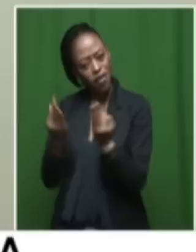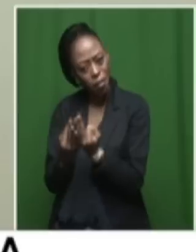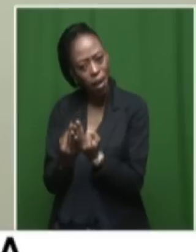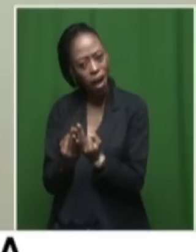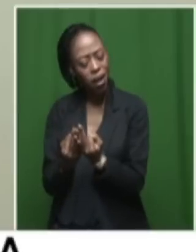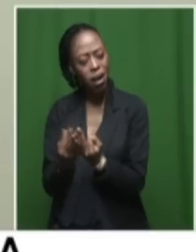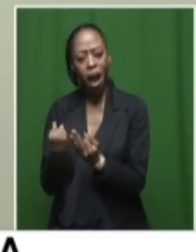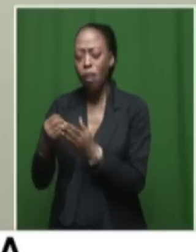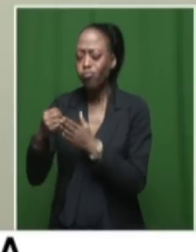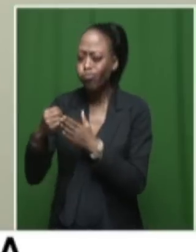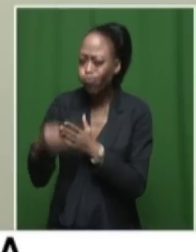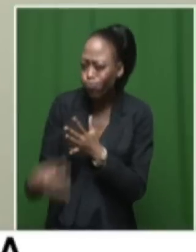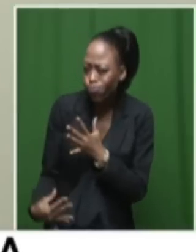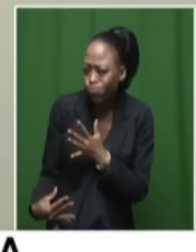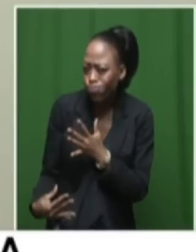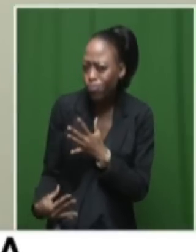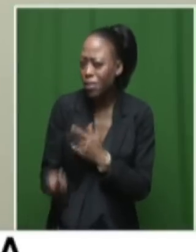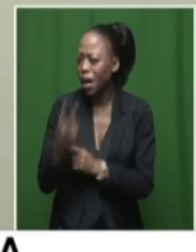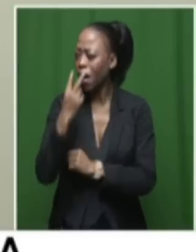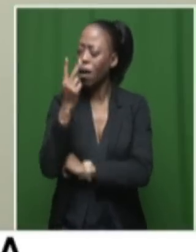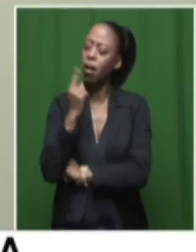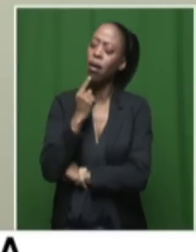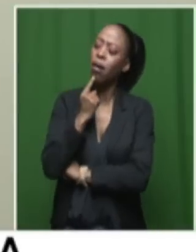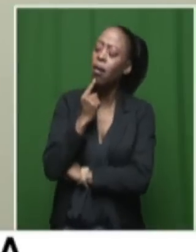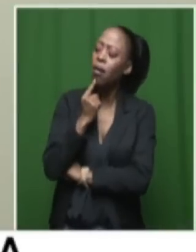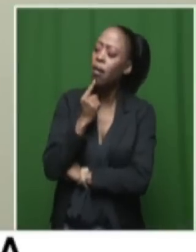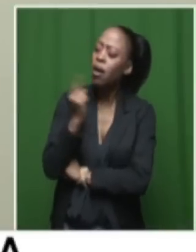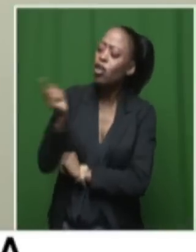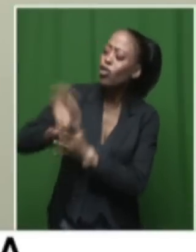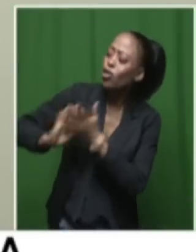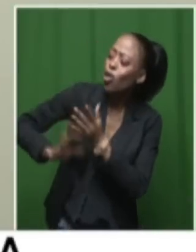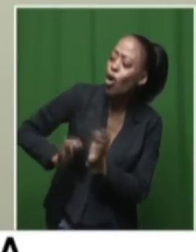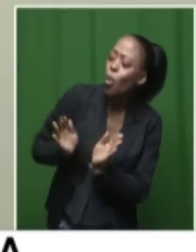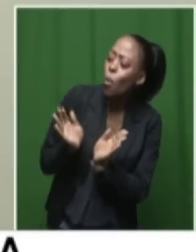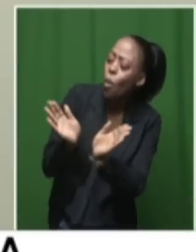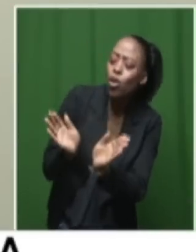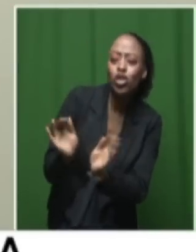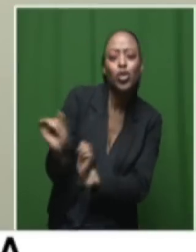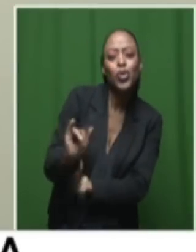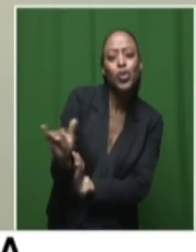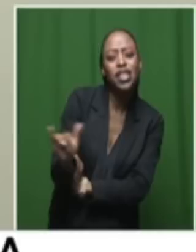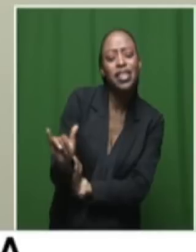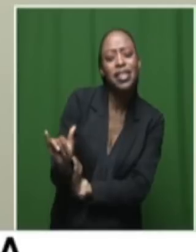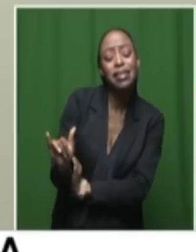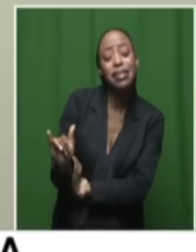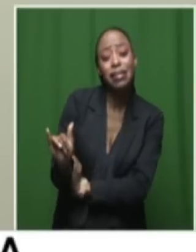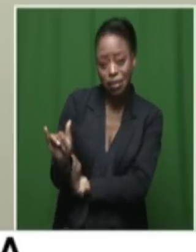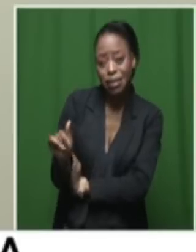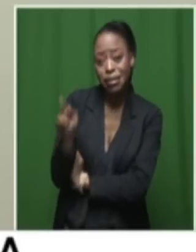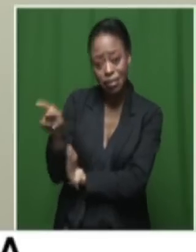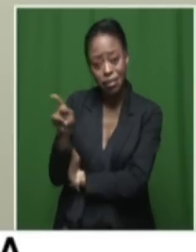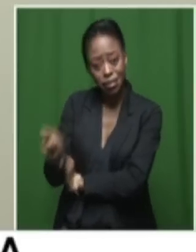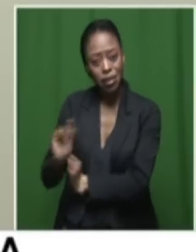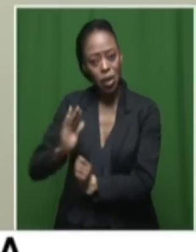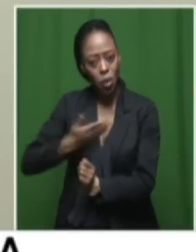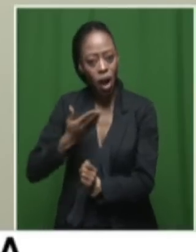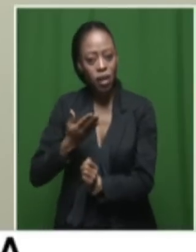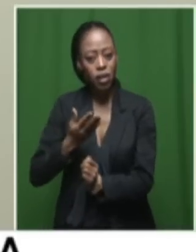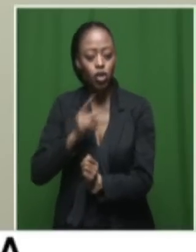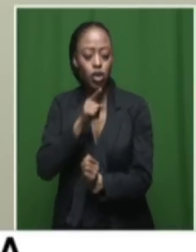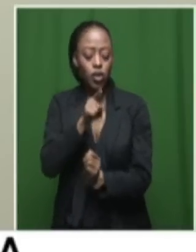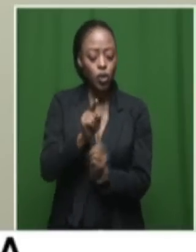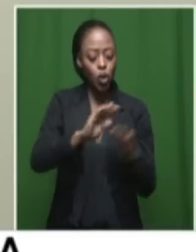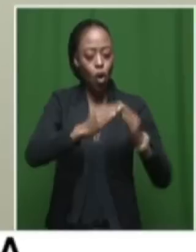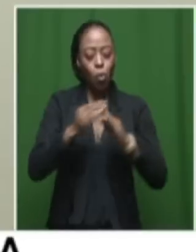sources. And when you look at the narrative that they project, it's quite obvious that they are protecting or advancing particular